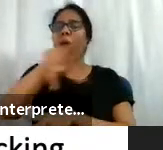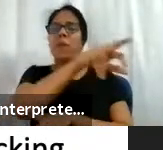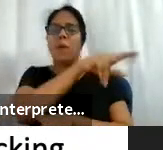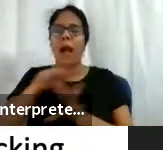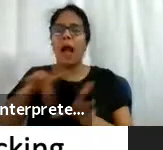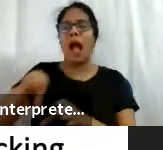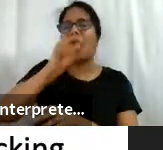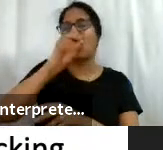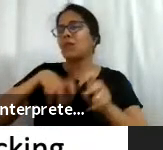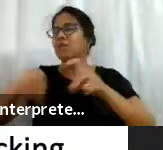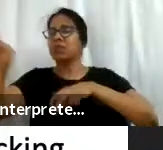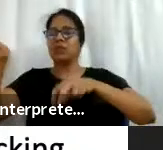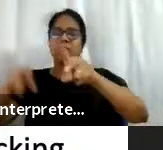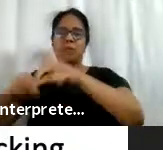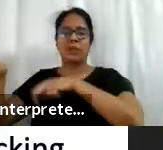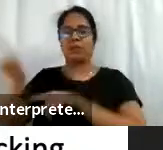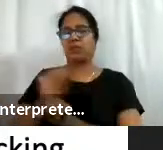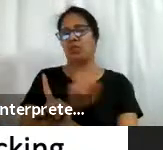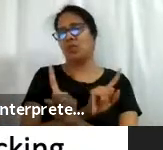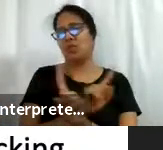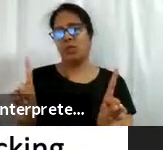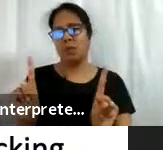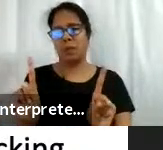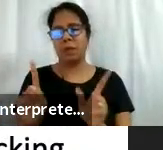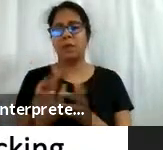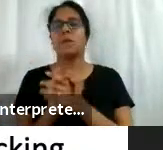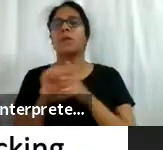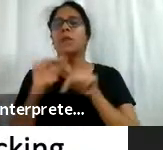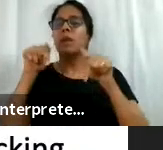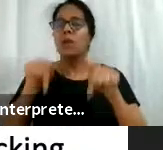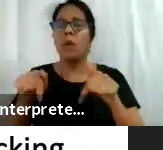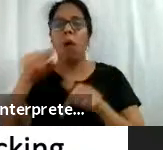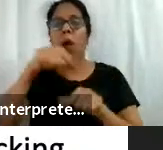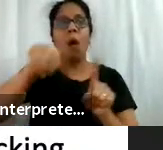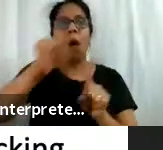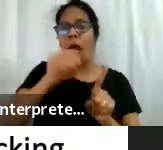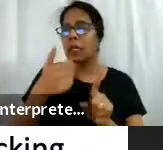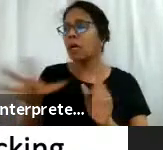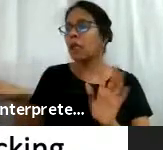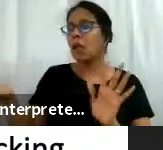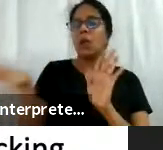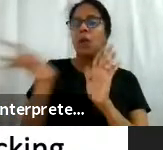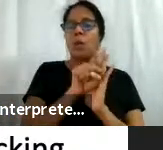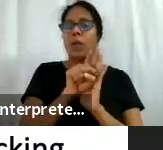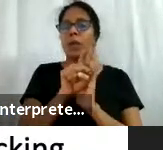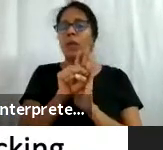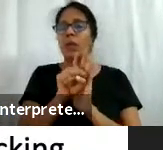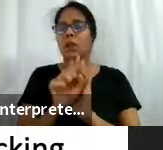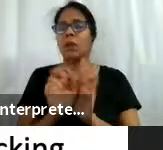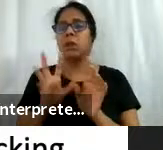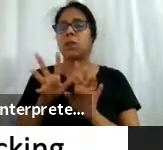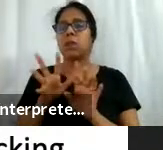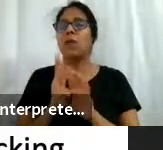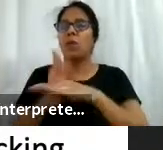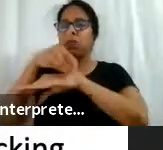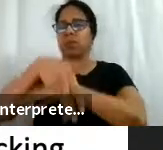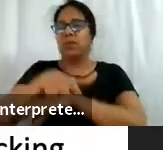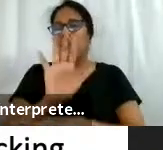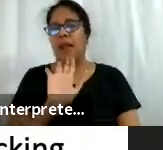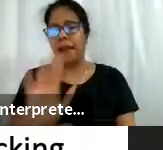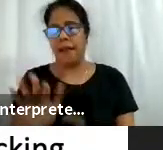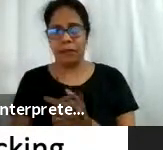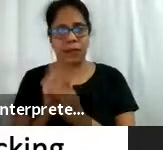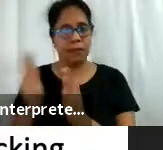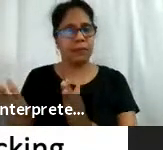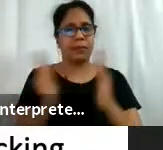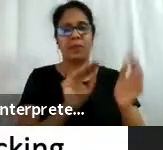room. Please don't do that. It exposes the other people in your house. Next thing, your